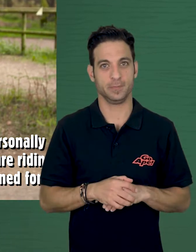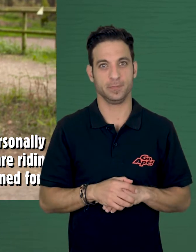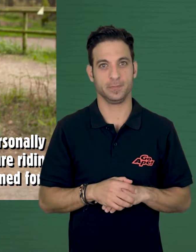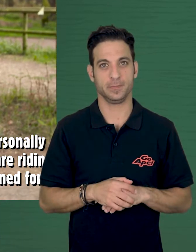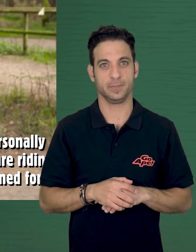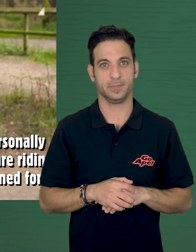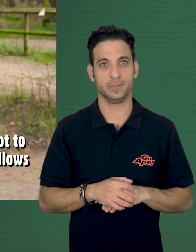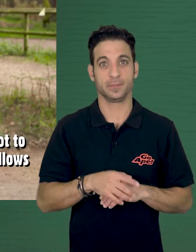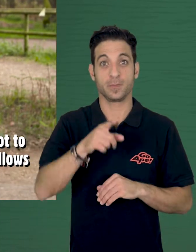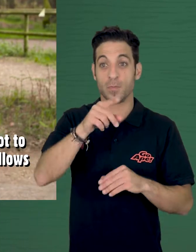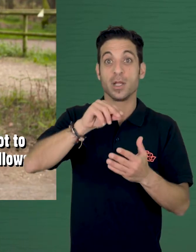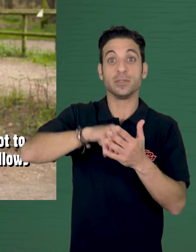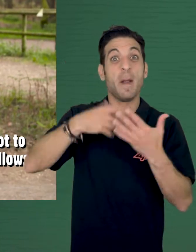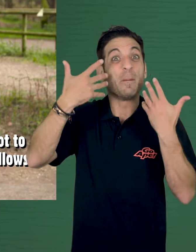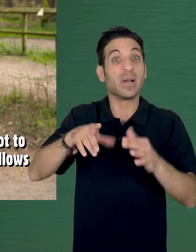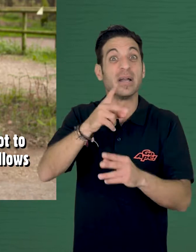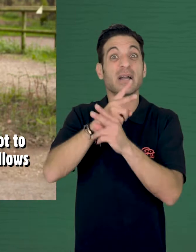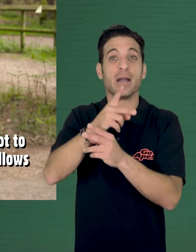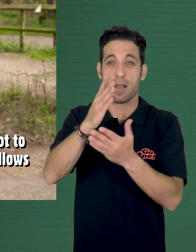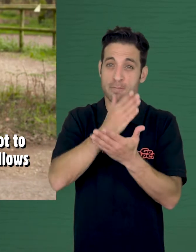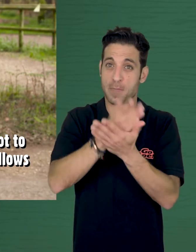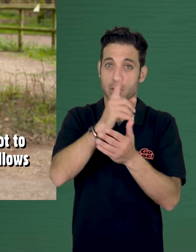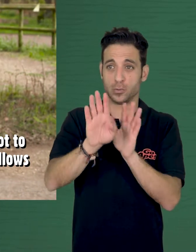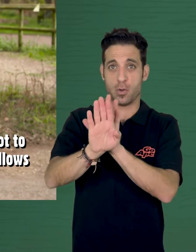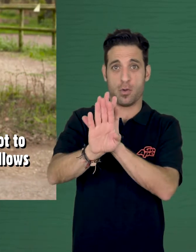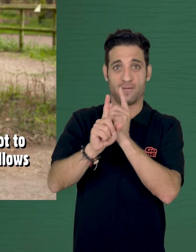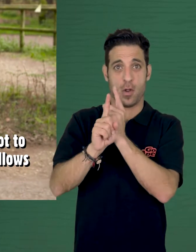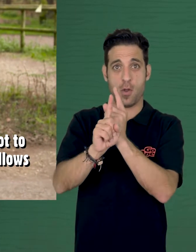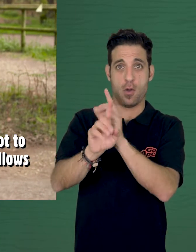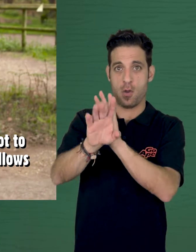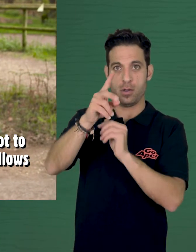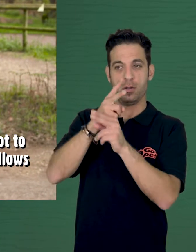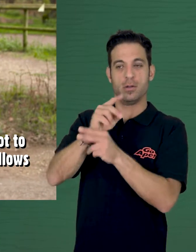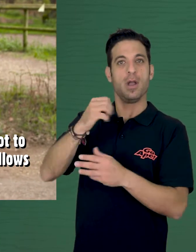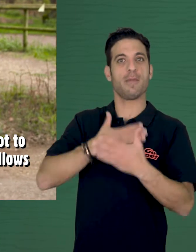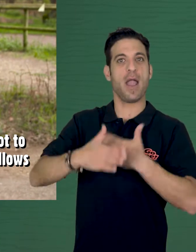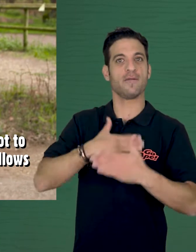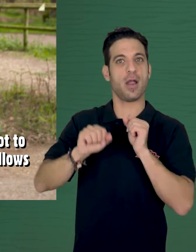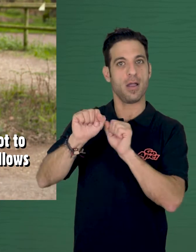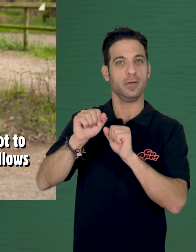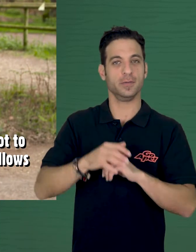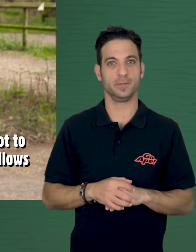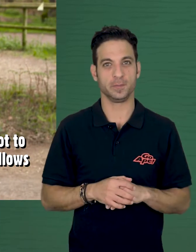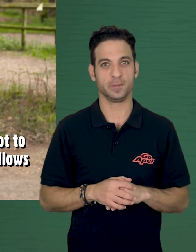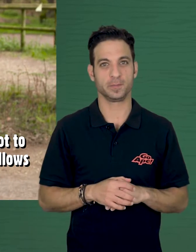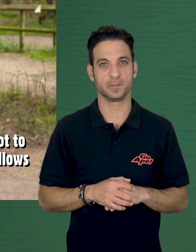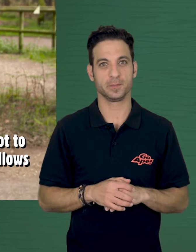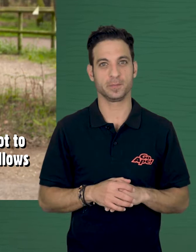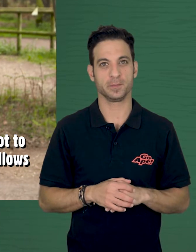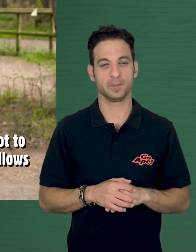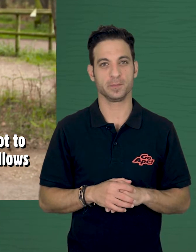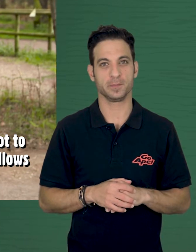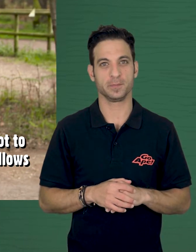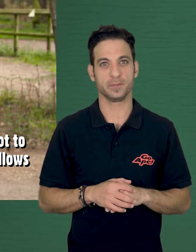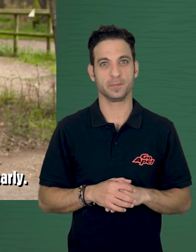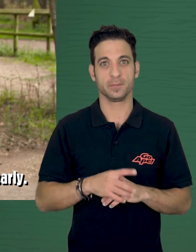may have signed for. If you have signed for any under 16-year-olds, you've got to make sure you stay within a distance of them that allows you to supervise their behaviour